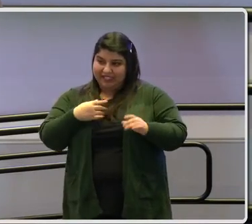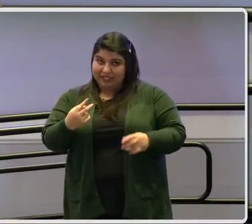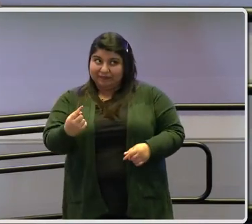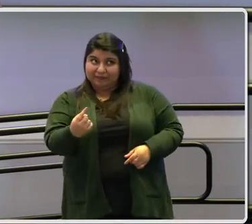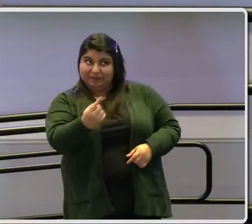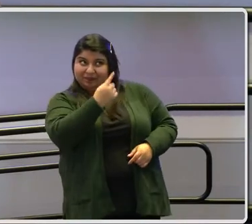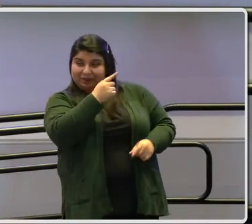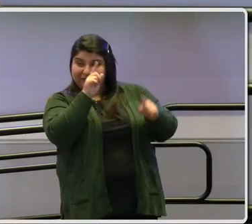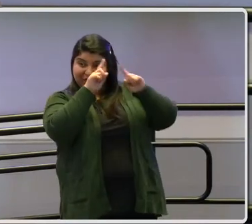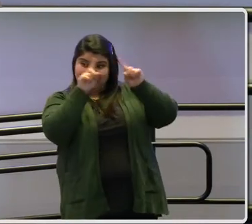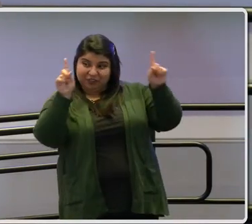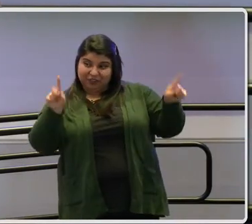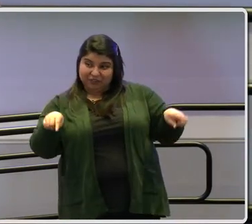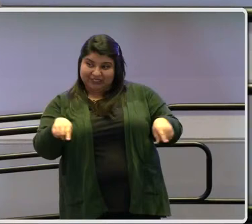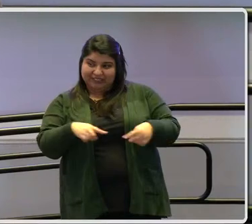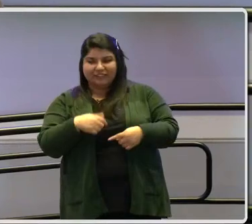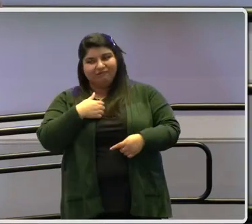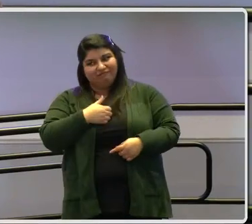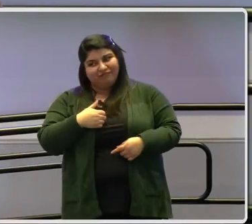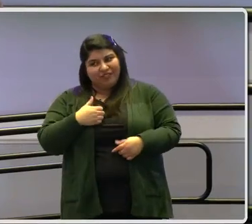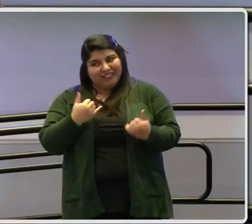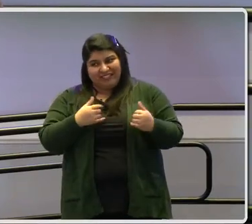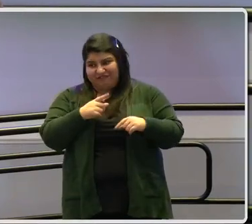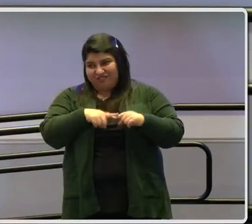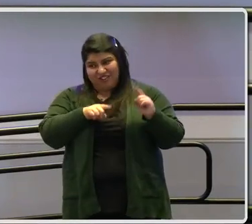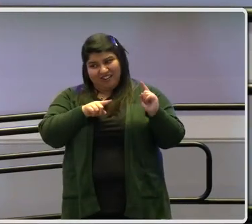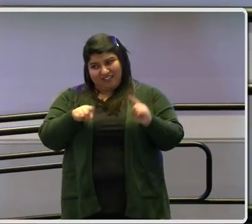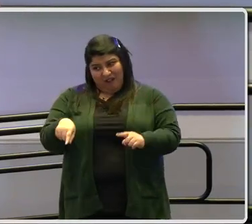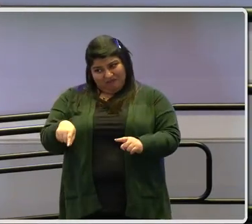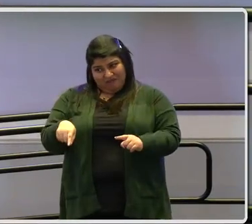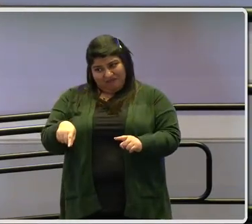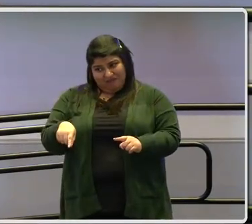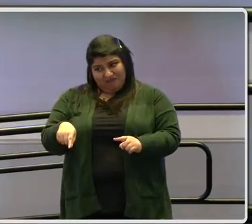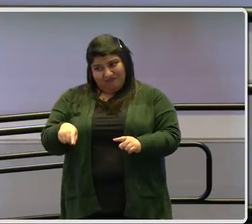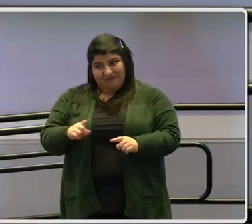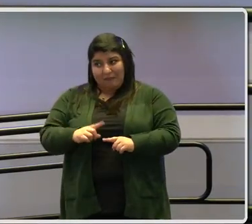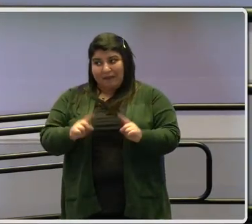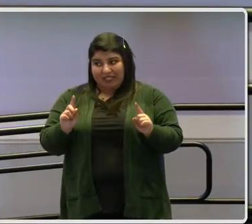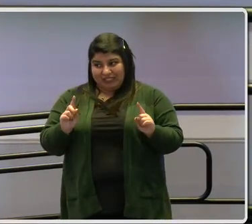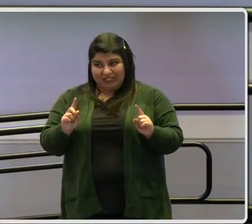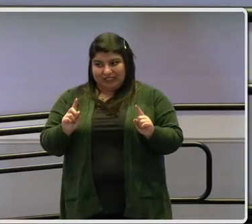screen. Unfortunately, she is not here today.